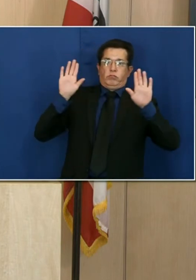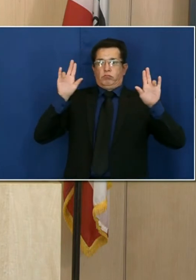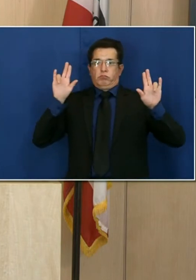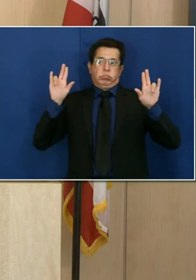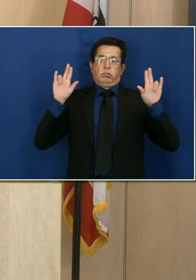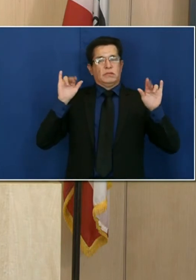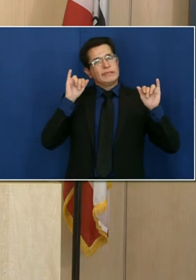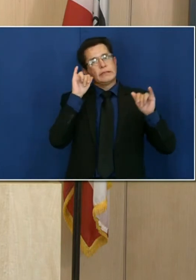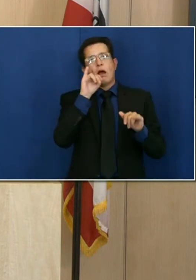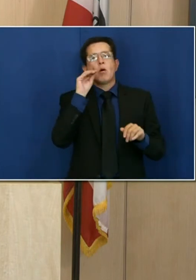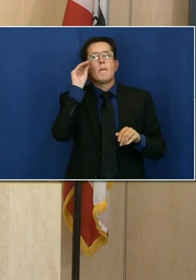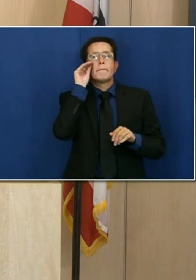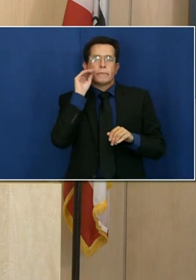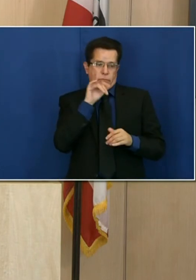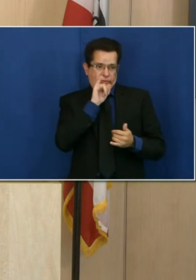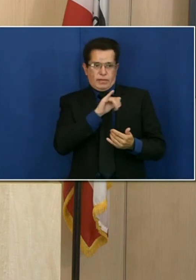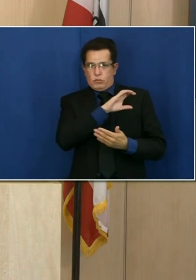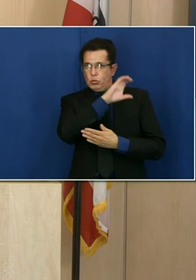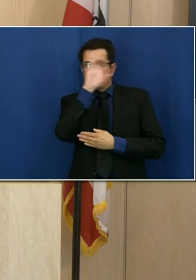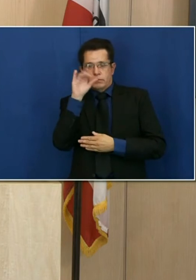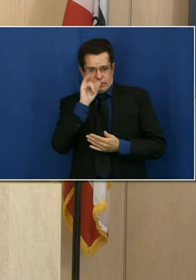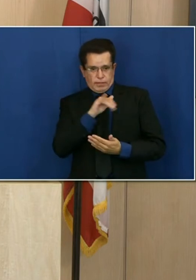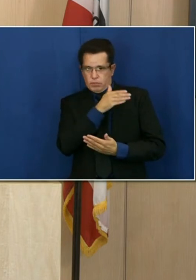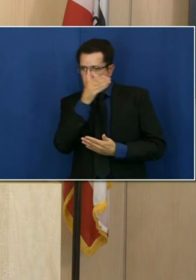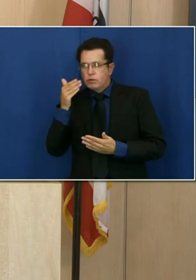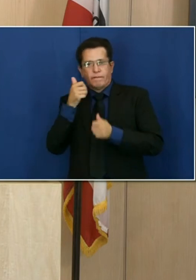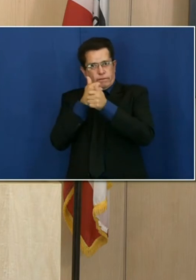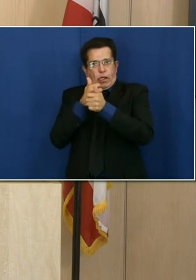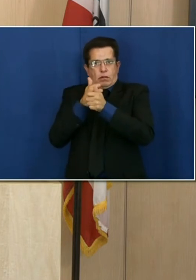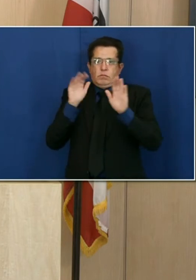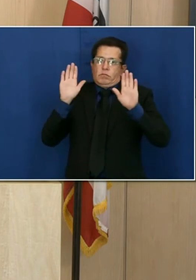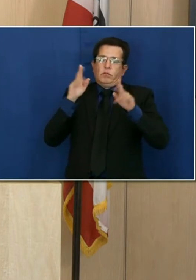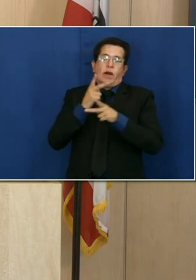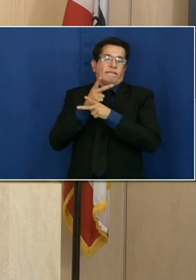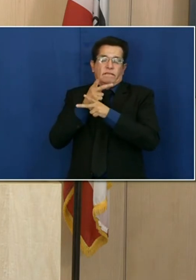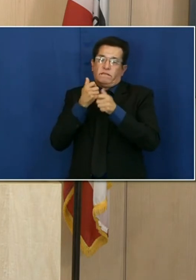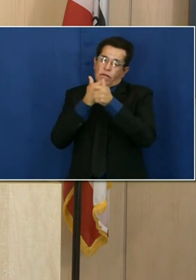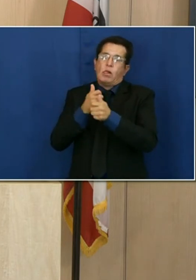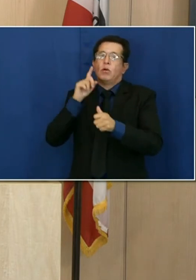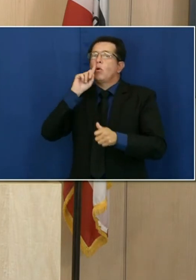Thanksgiving season and follow the guidance from the state. Thank you.